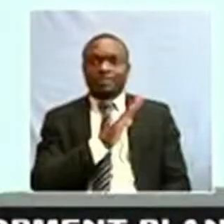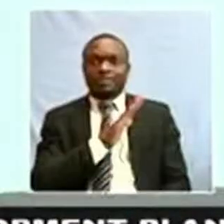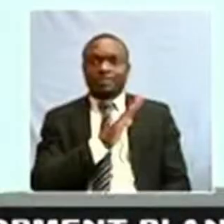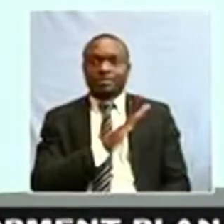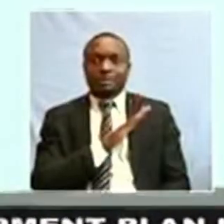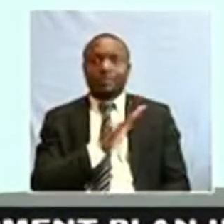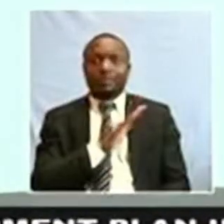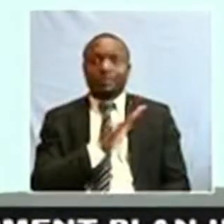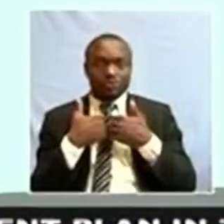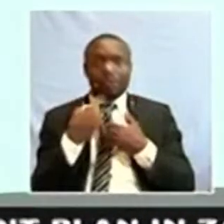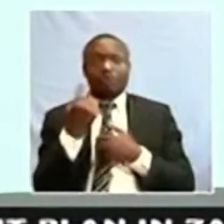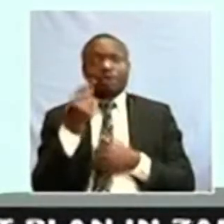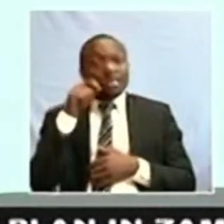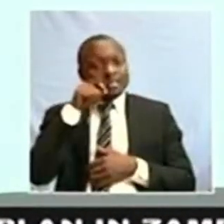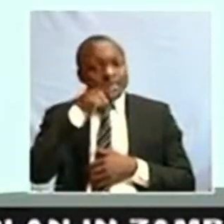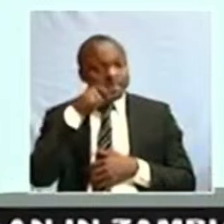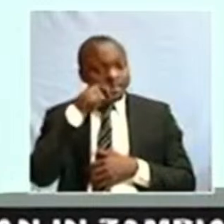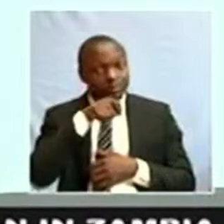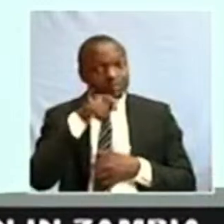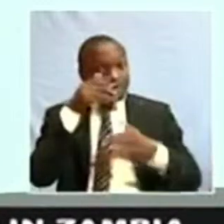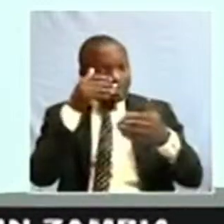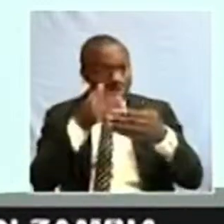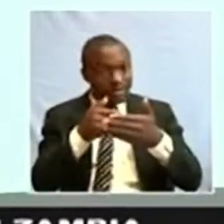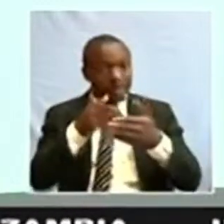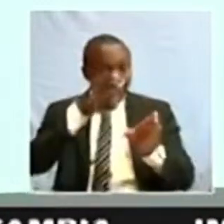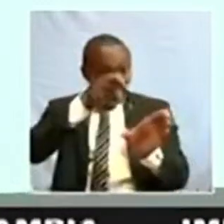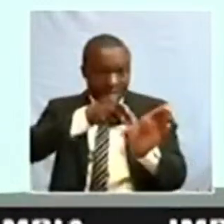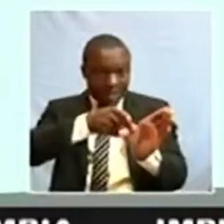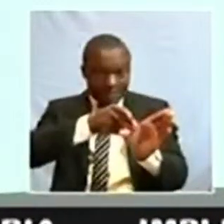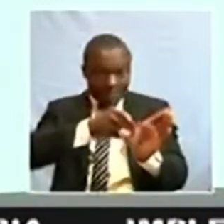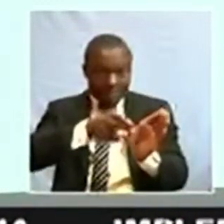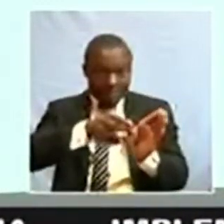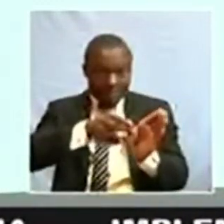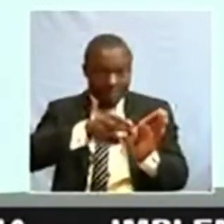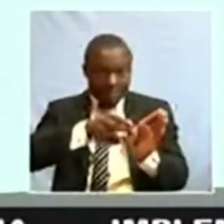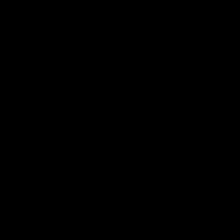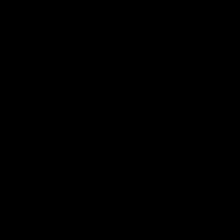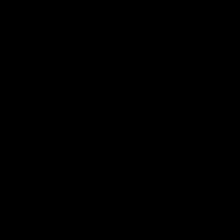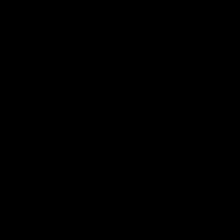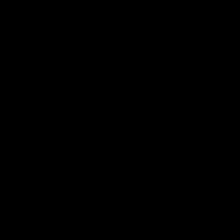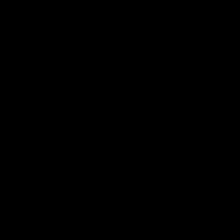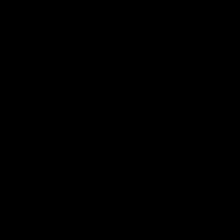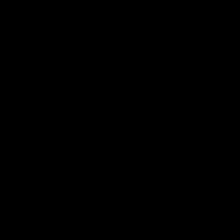also one in Kanyama near Puma filling station. Okay. Where there's